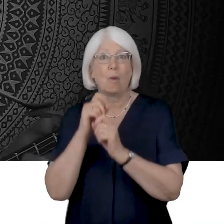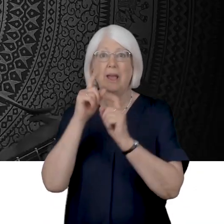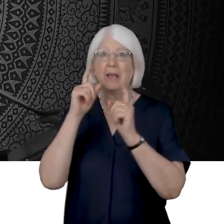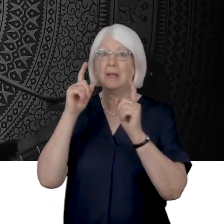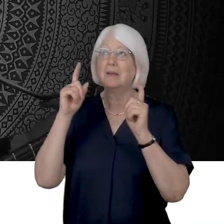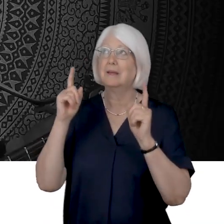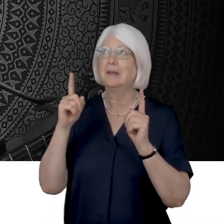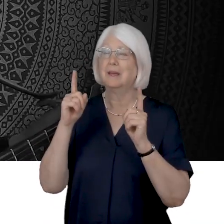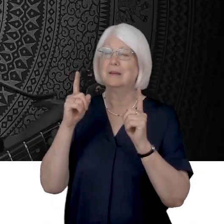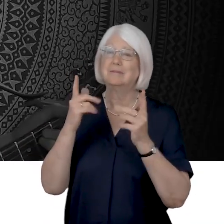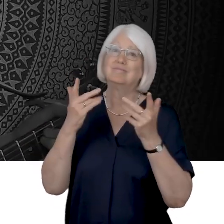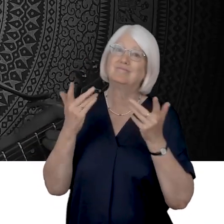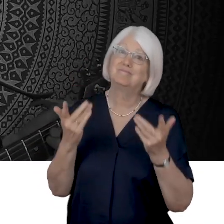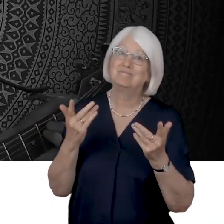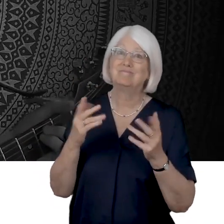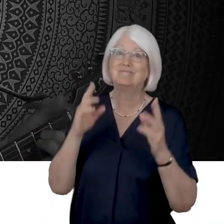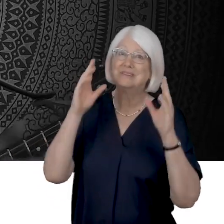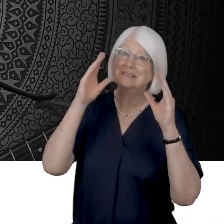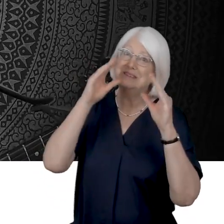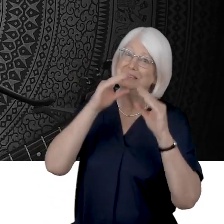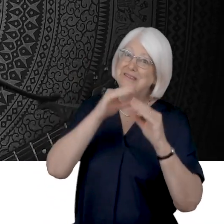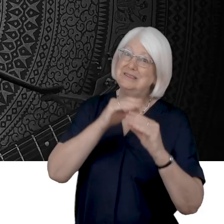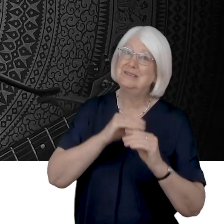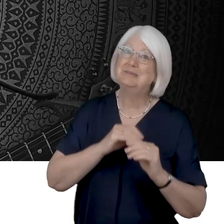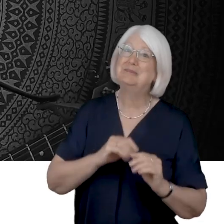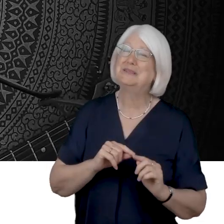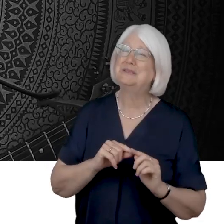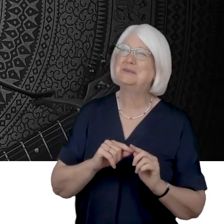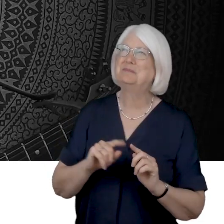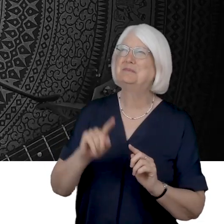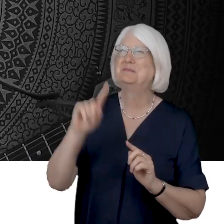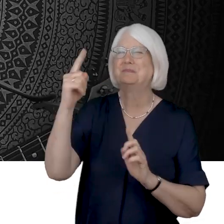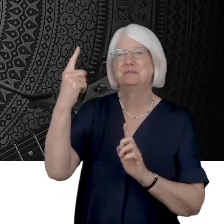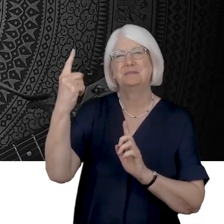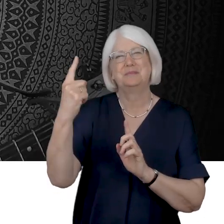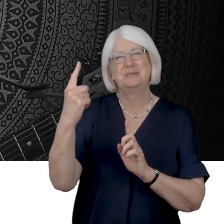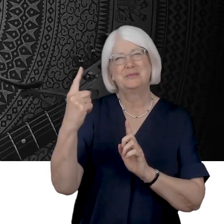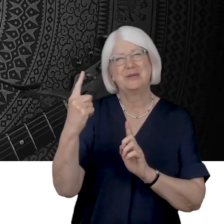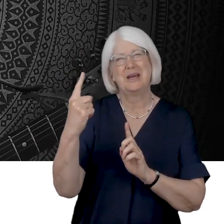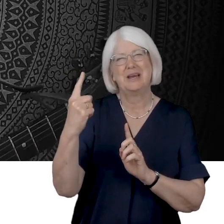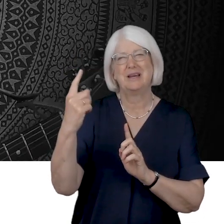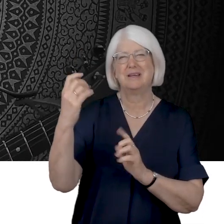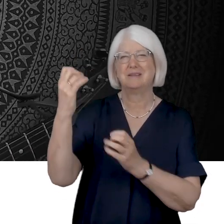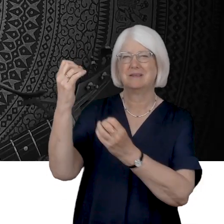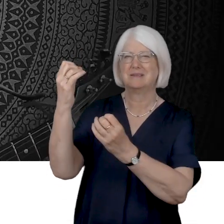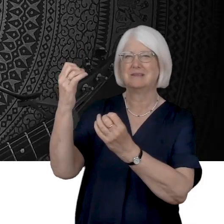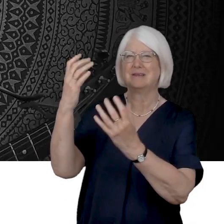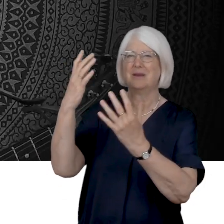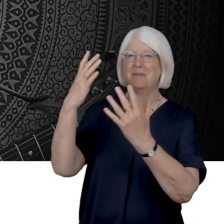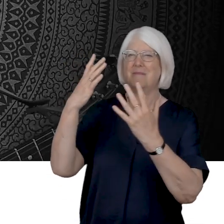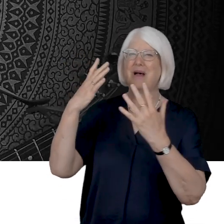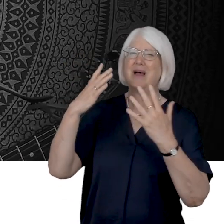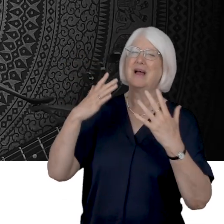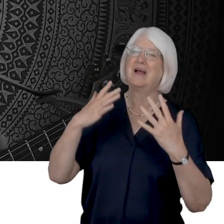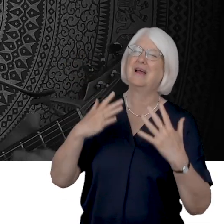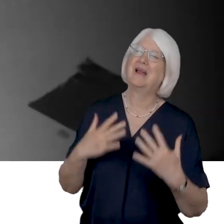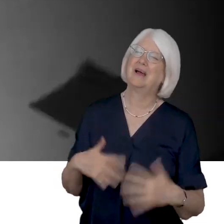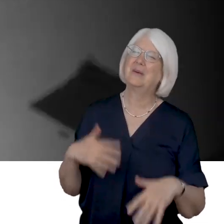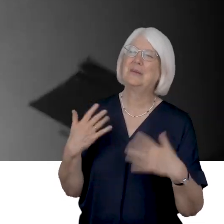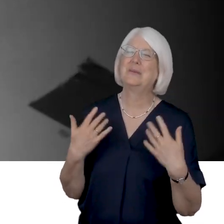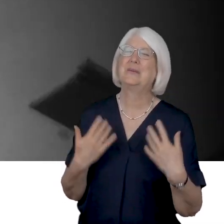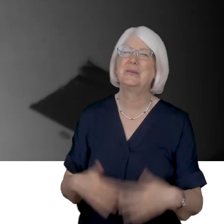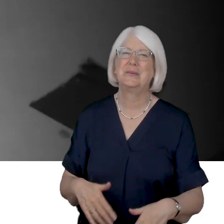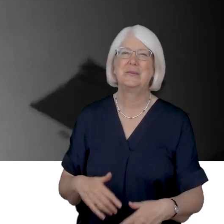night, both waking or sleeping, thy presence,